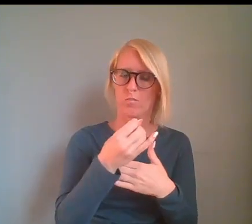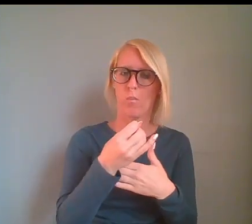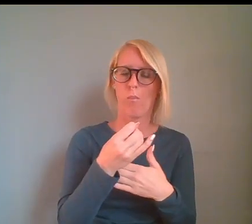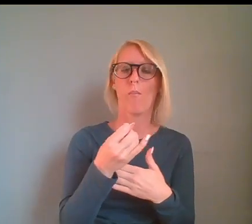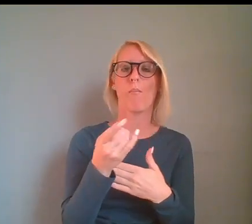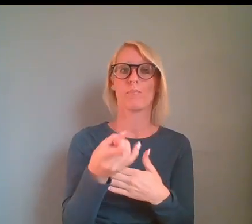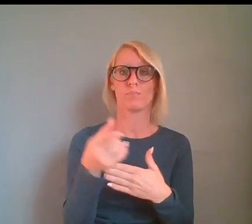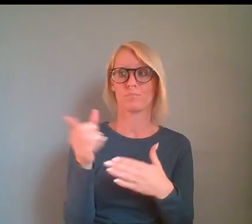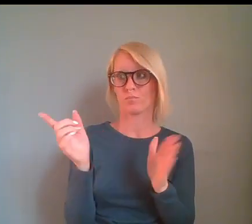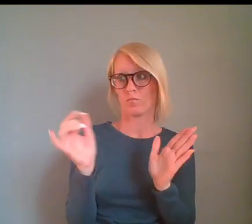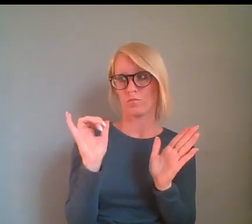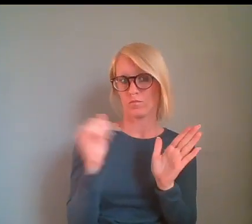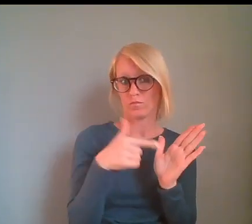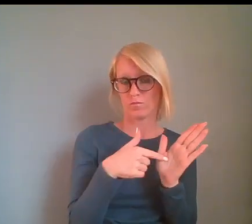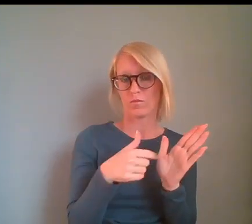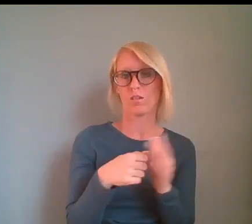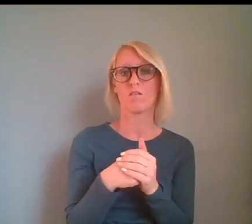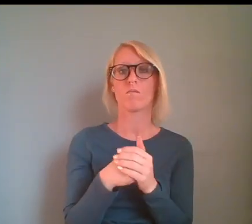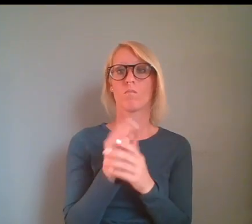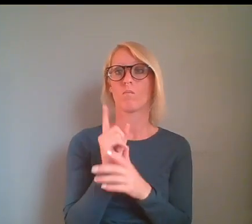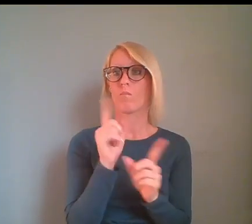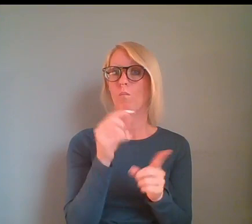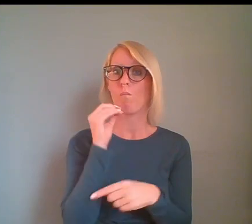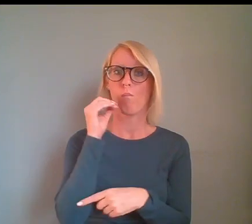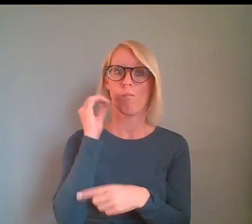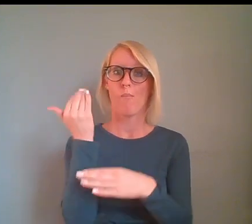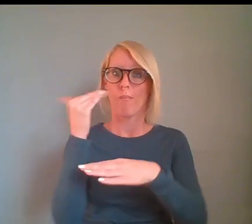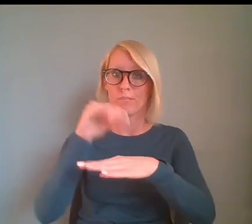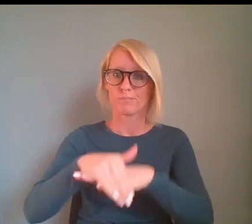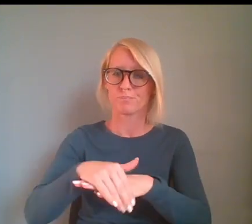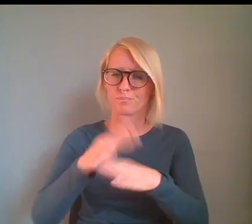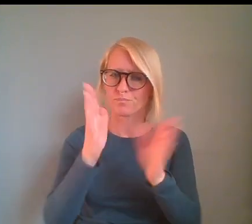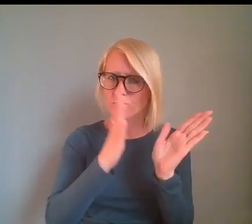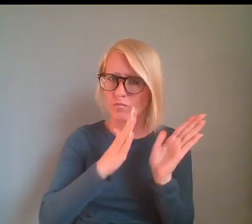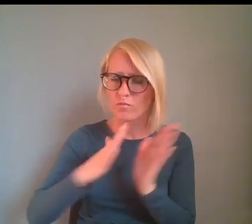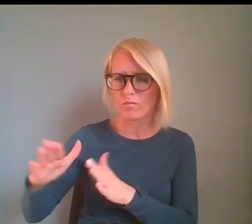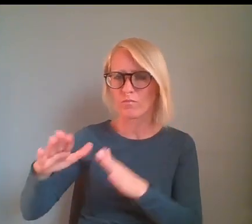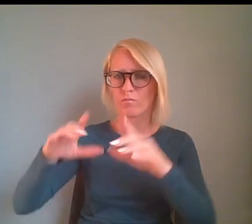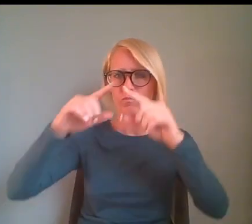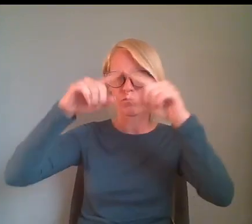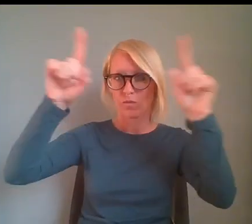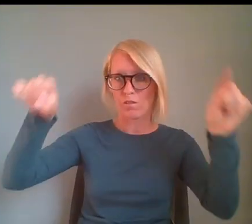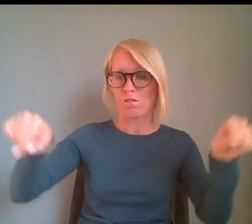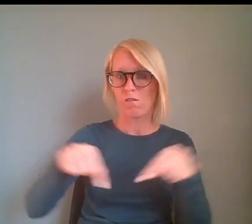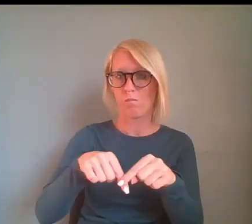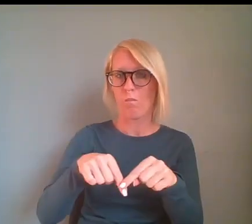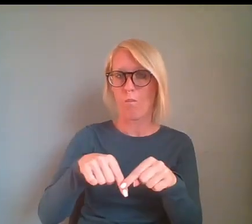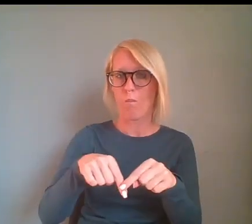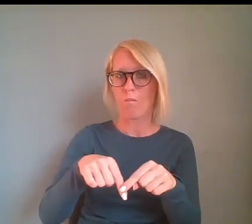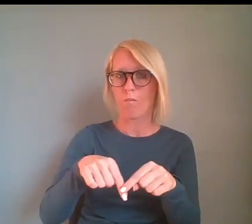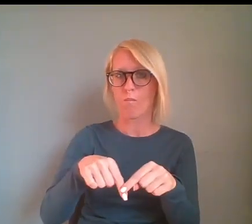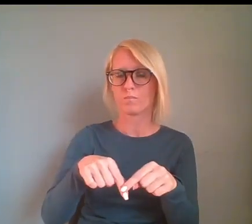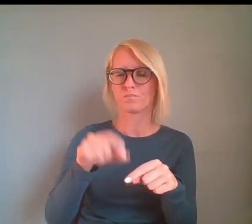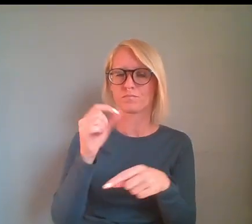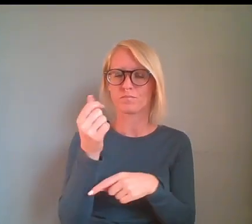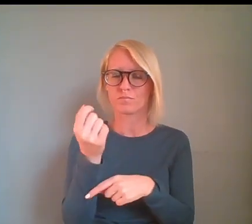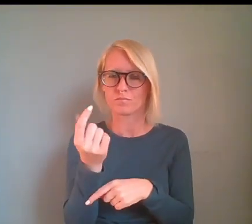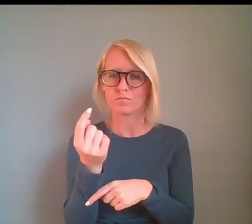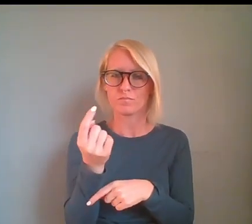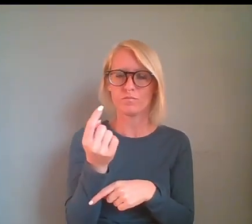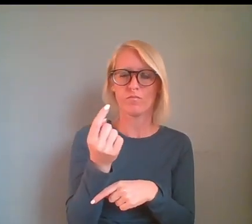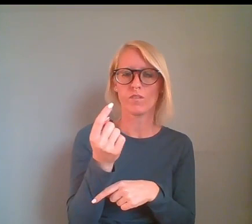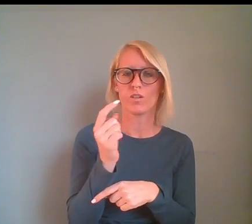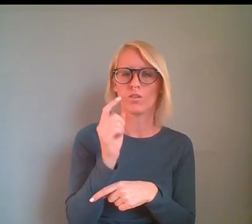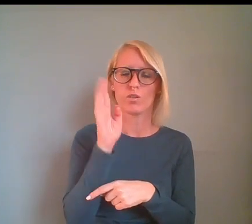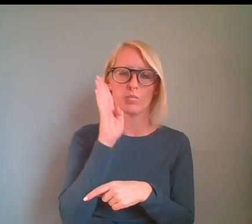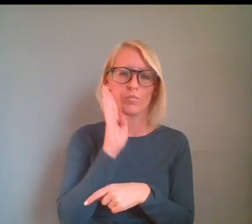home tonight, you've got these prepared boards, you're gonna draw through the mud, so you're gonna have like little turquoise lines, and you're